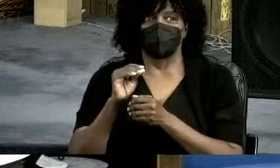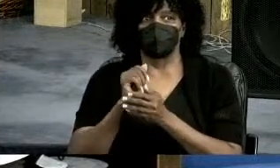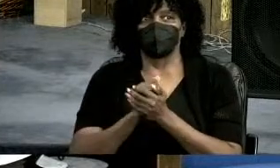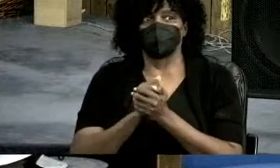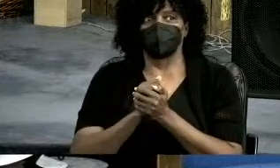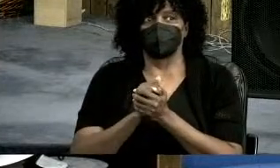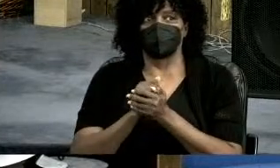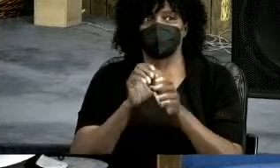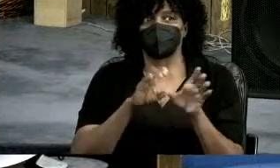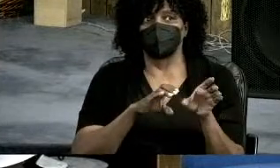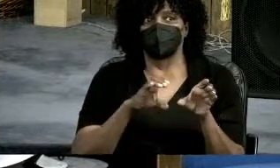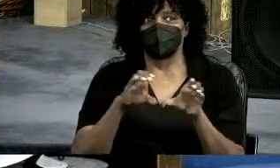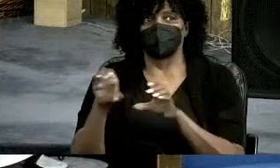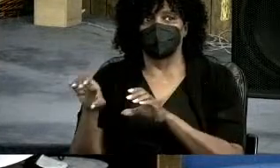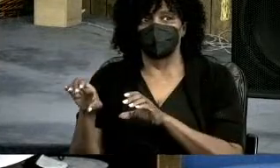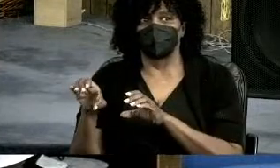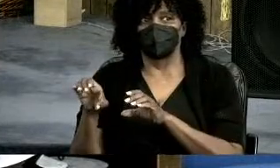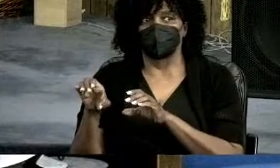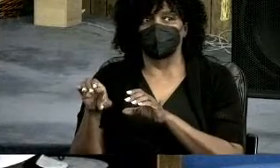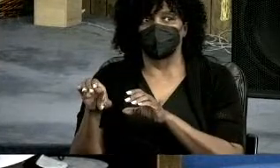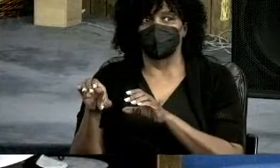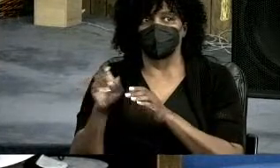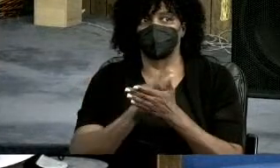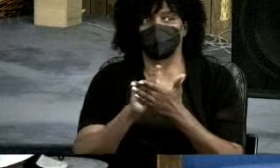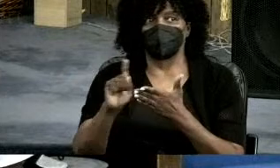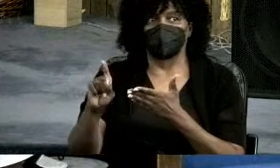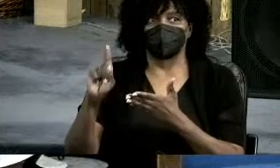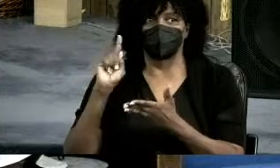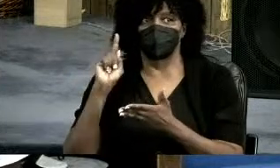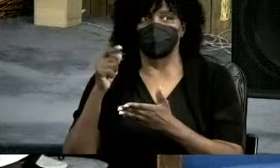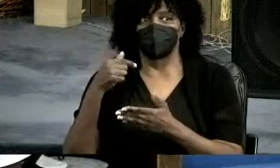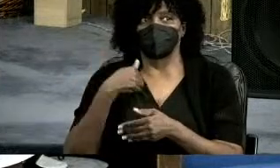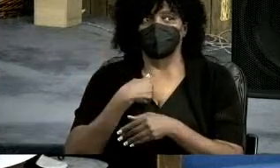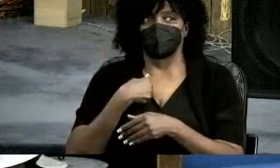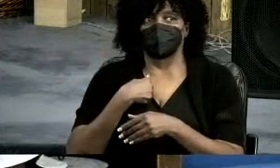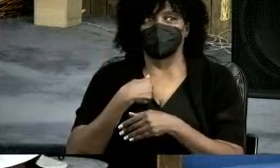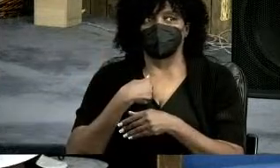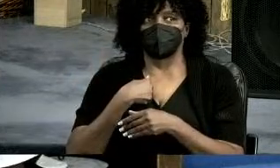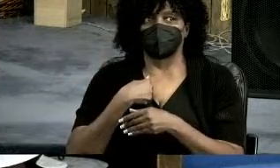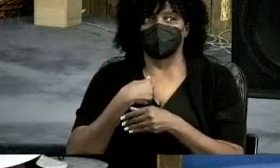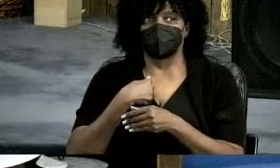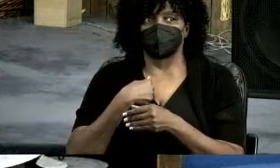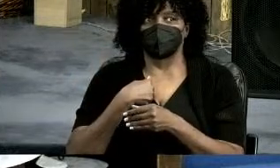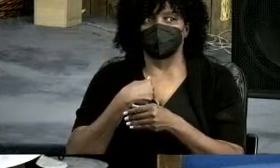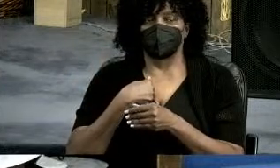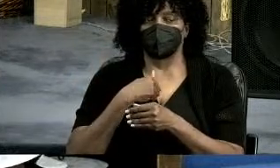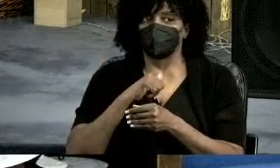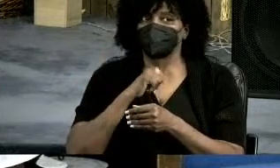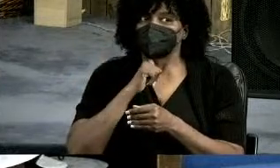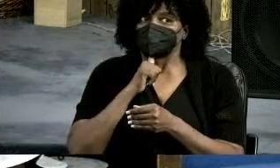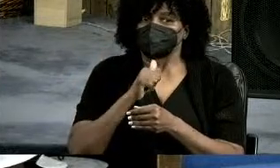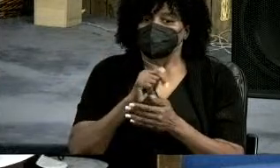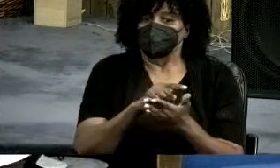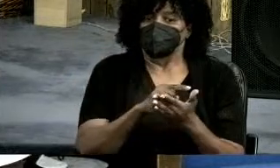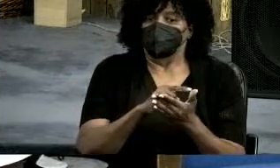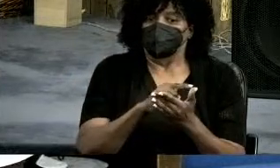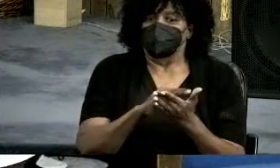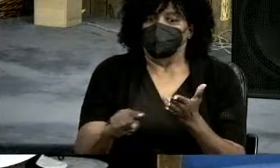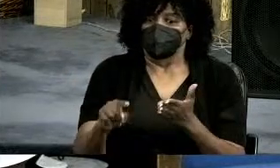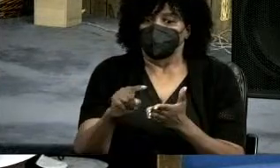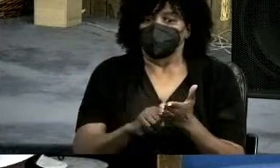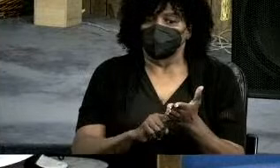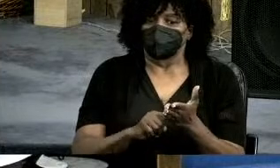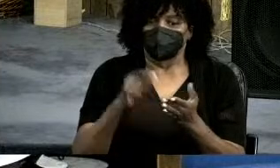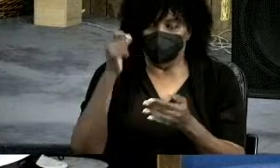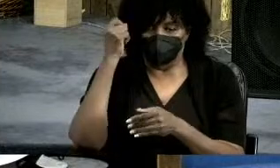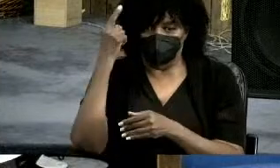I did something last week that I had to be chastened for. And I